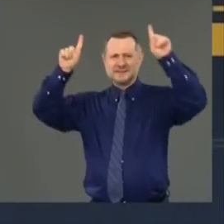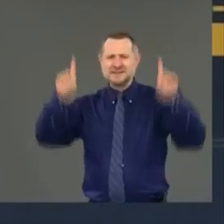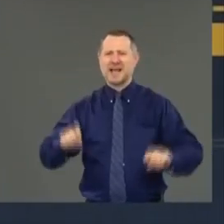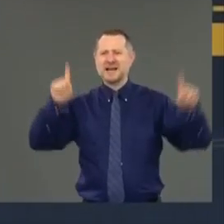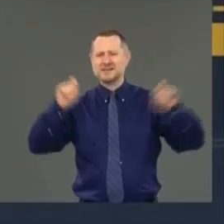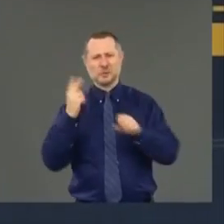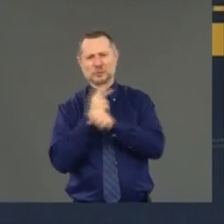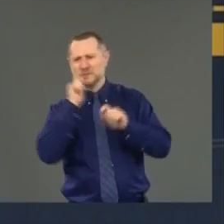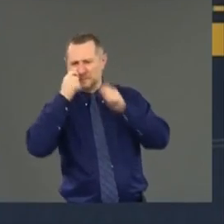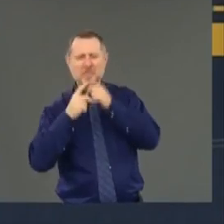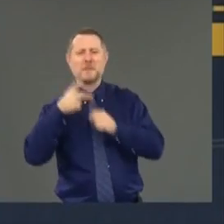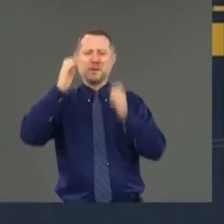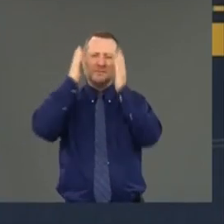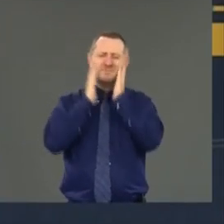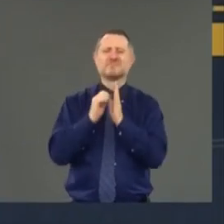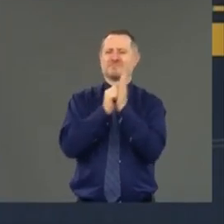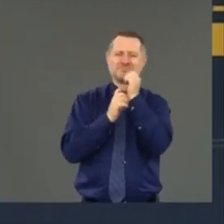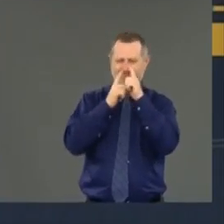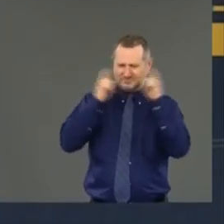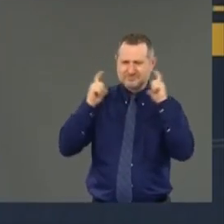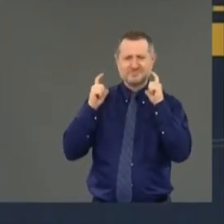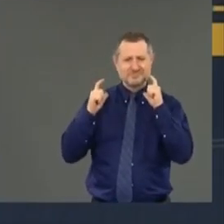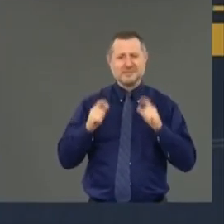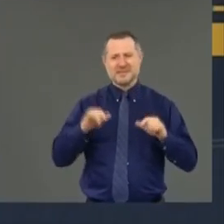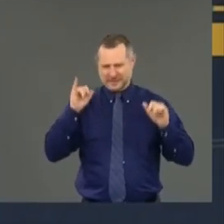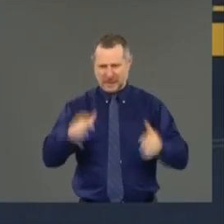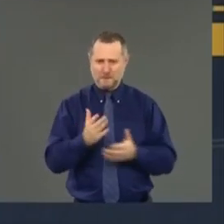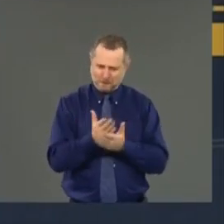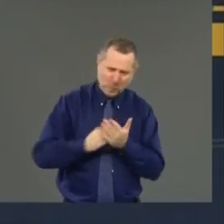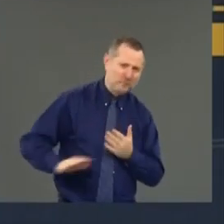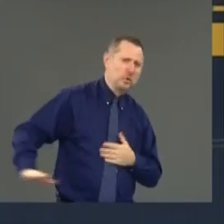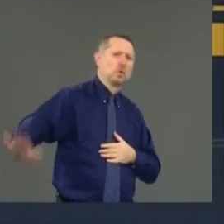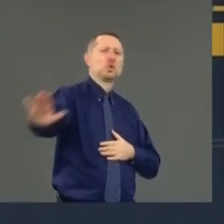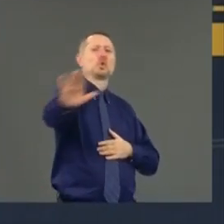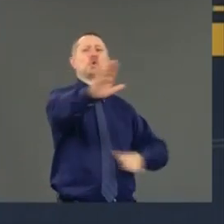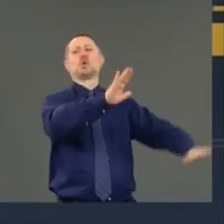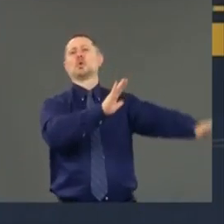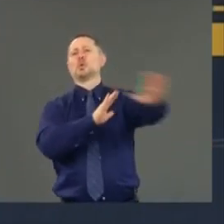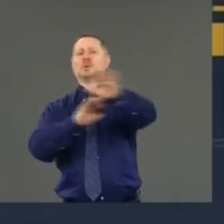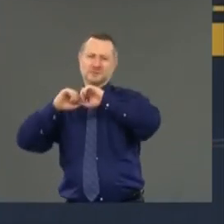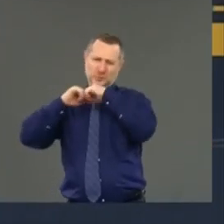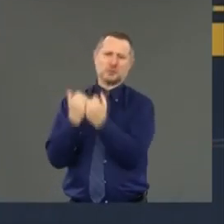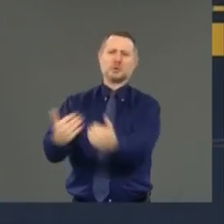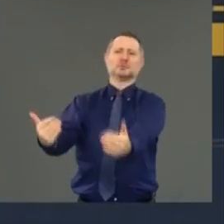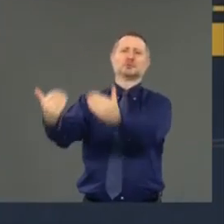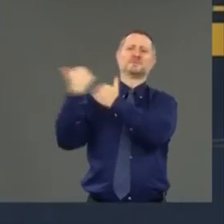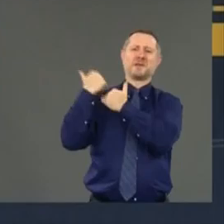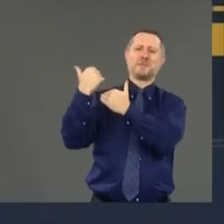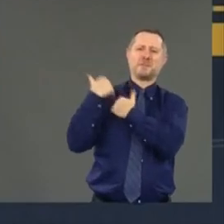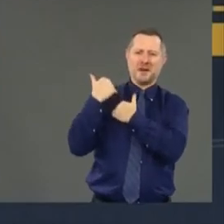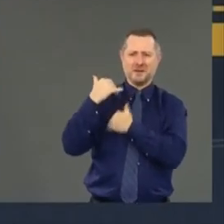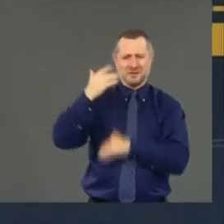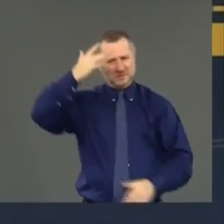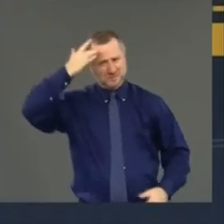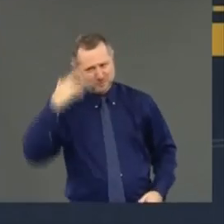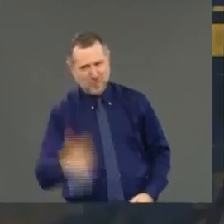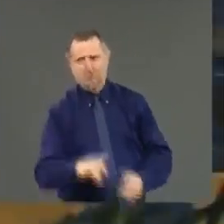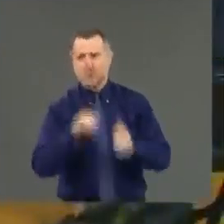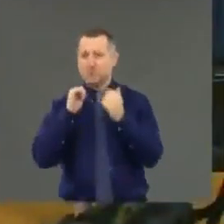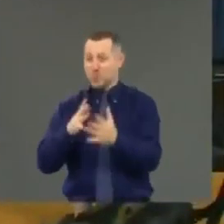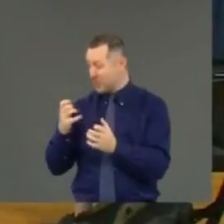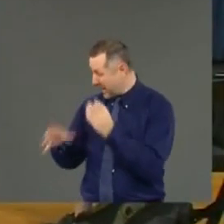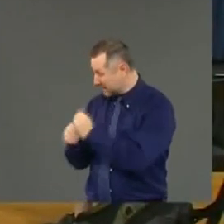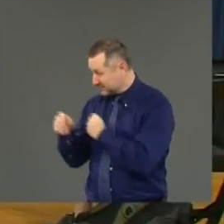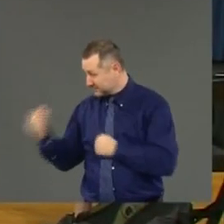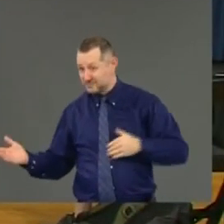PPE and how it's part of our social responsibility, and it's also smart for individuals. You want to add anything to that,